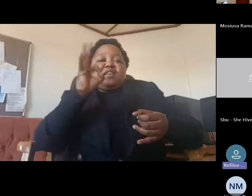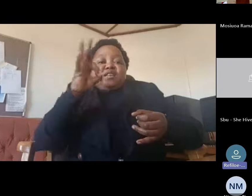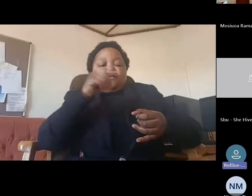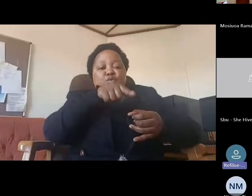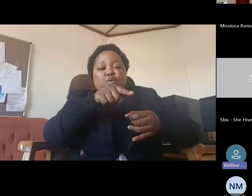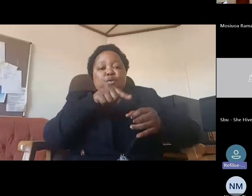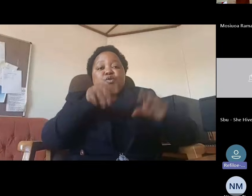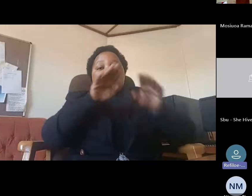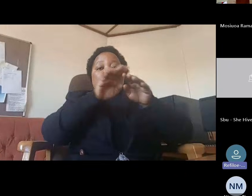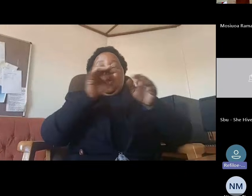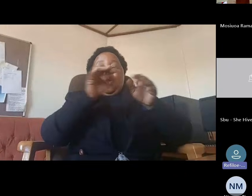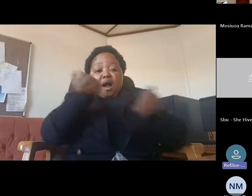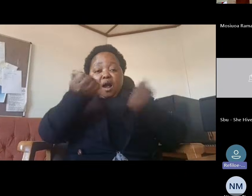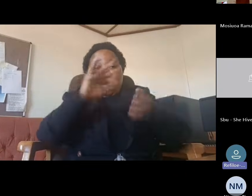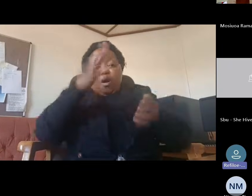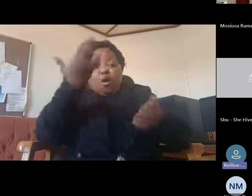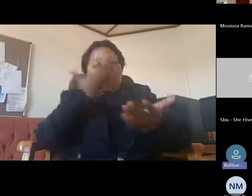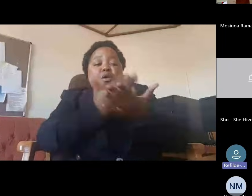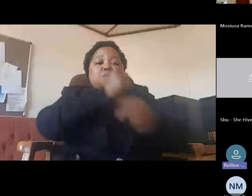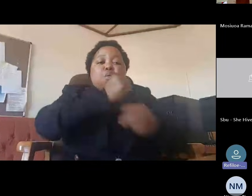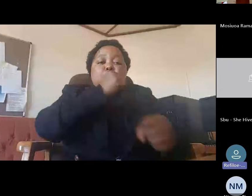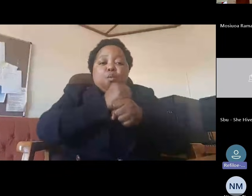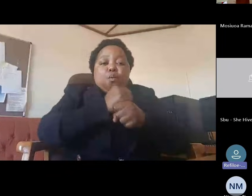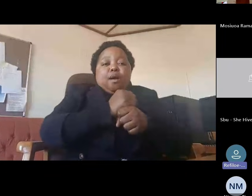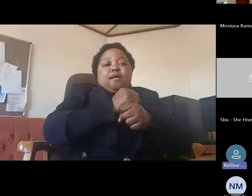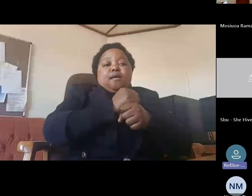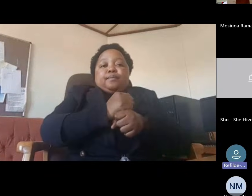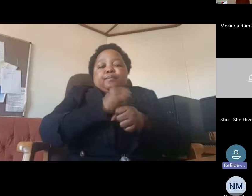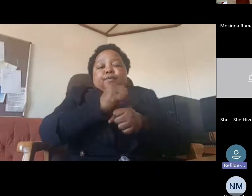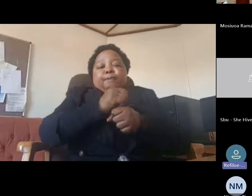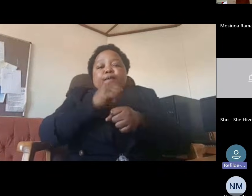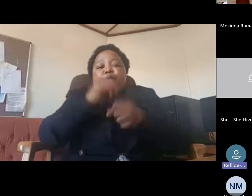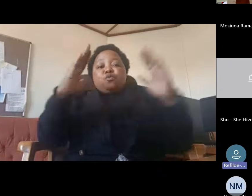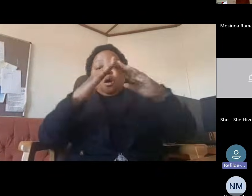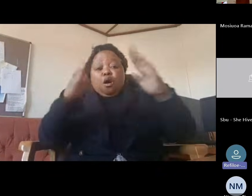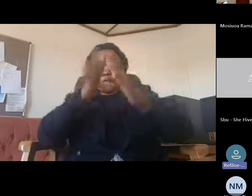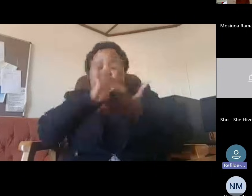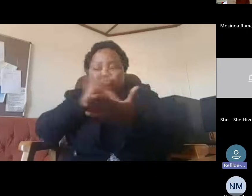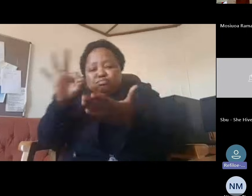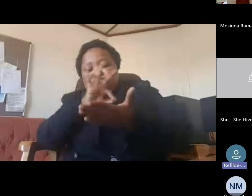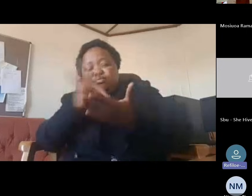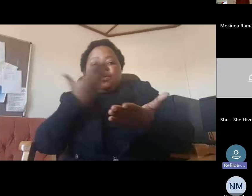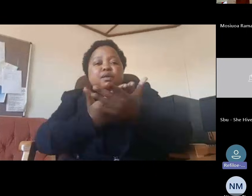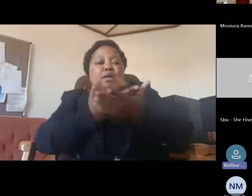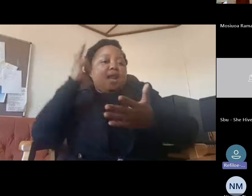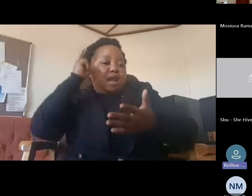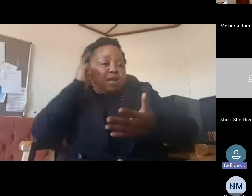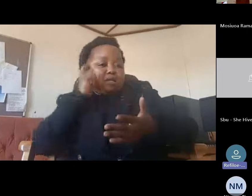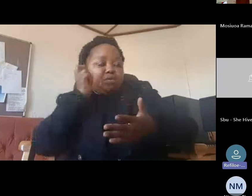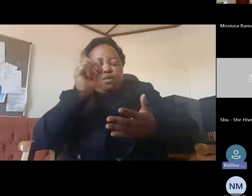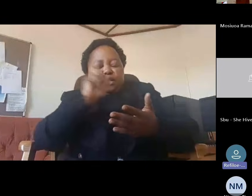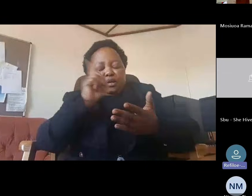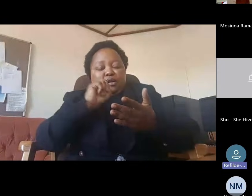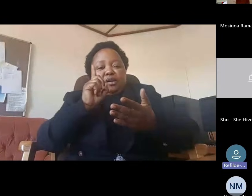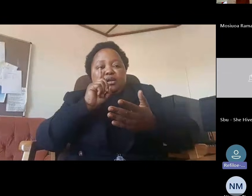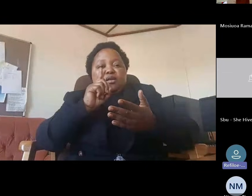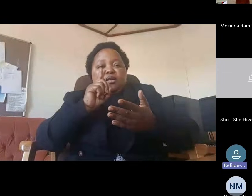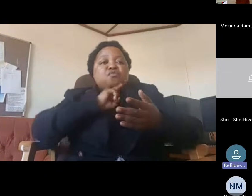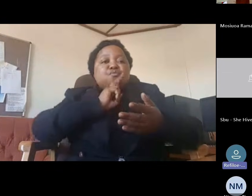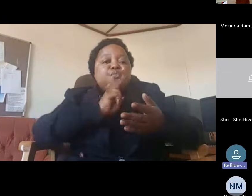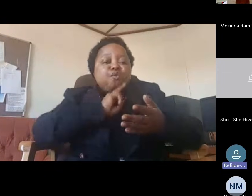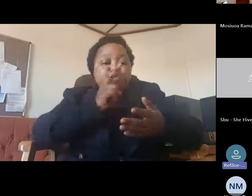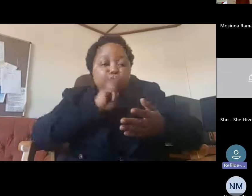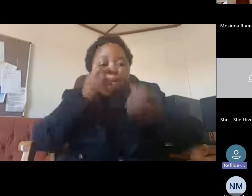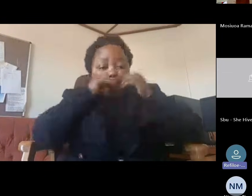busy working in your house, you could also listen to the audio messages. And large print, it says that, you know, as people age and with this